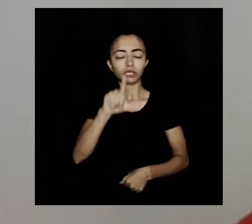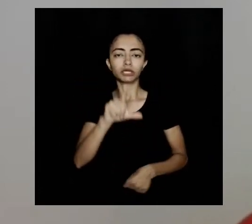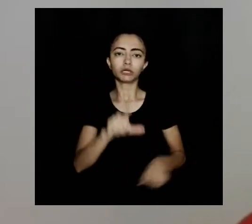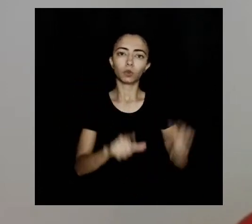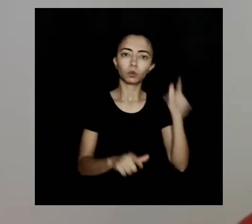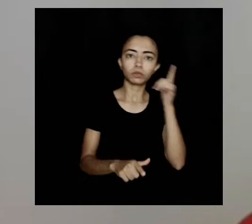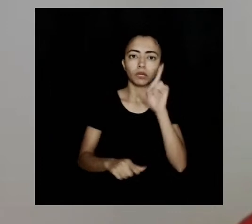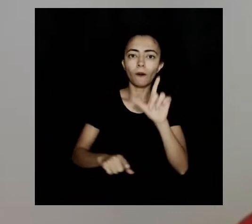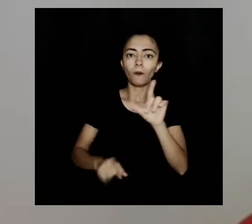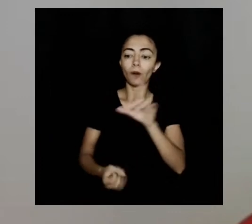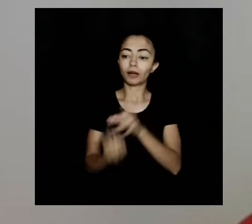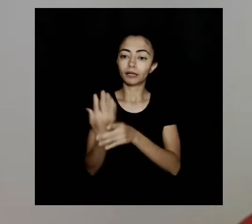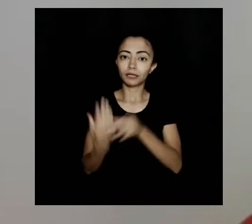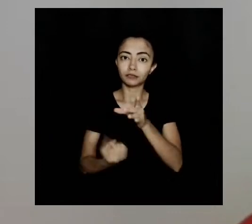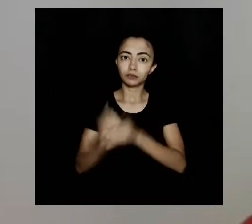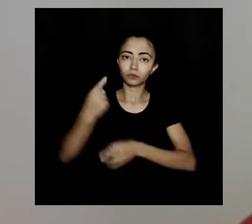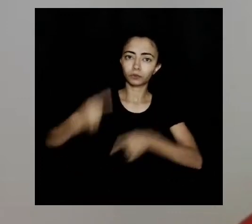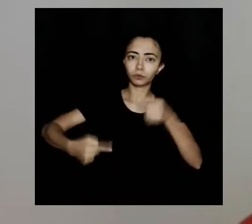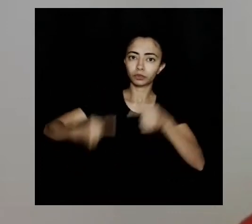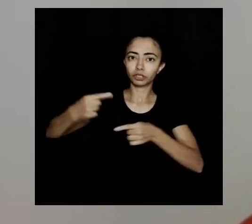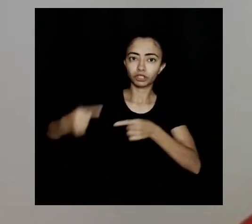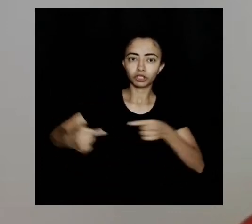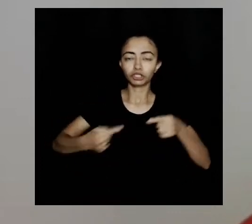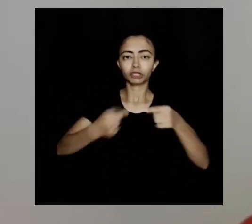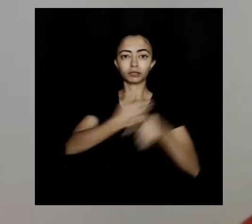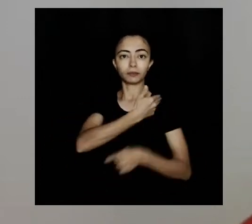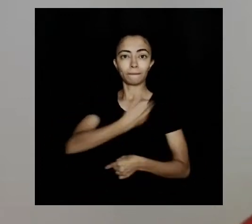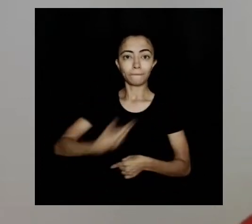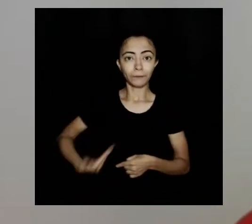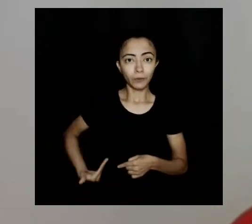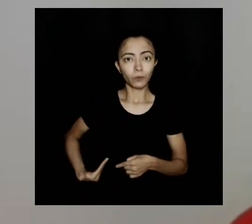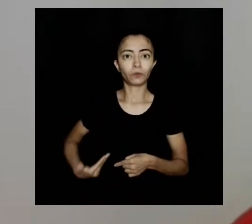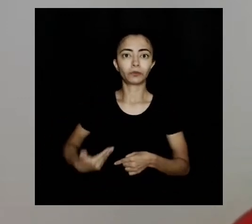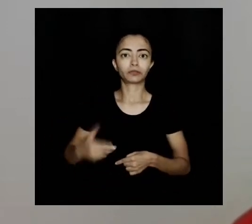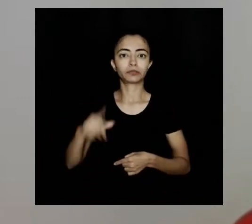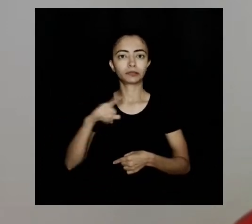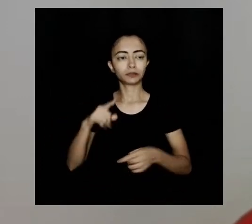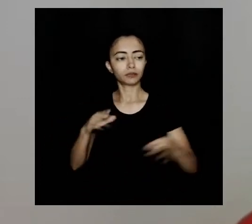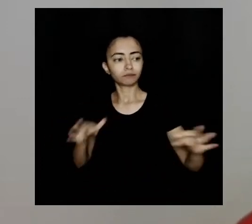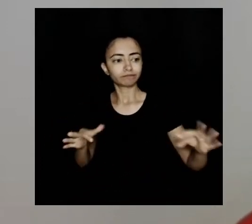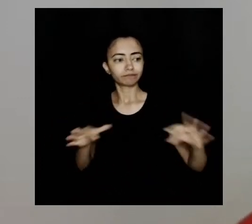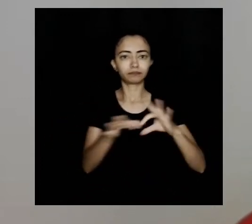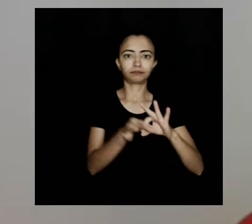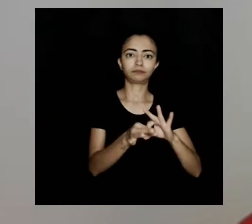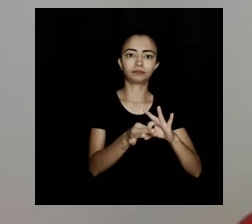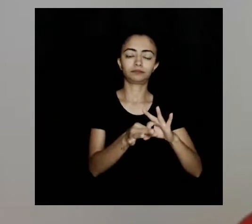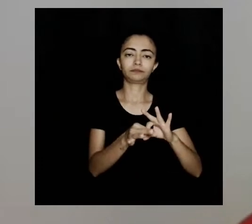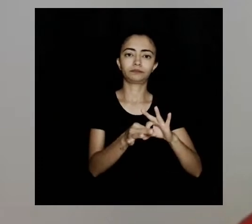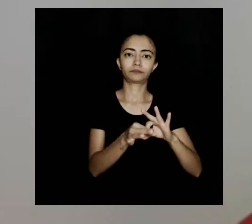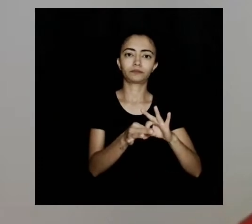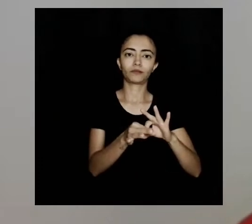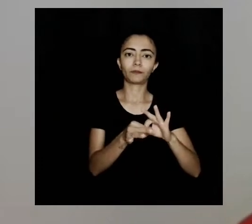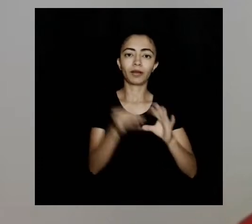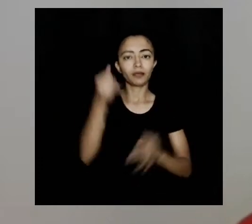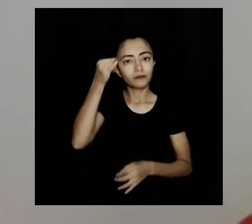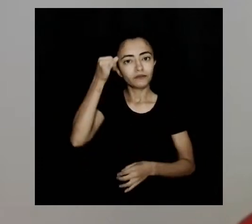we can really implement and change the public laws and make them free of